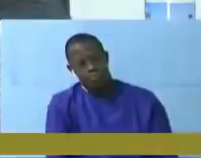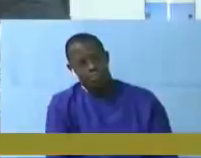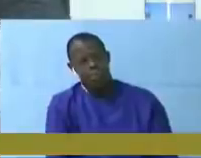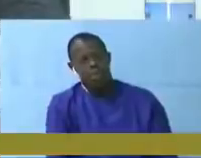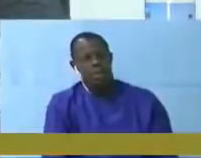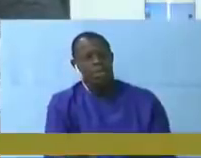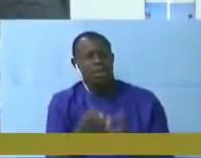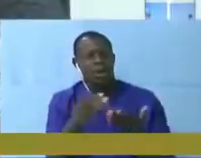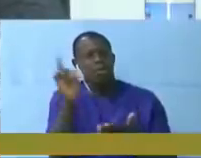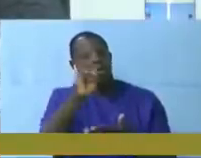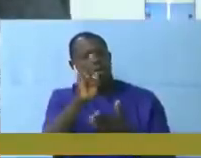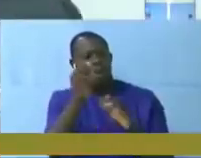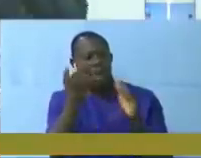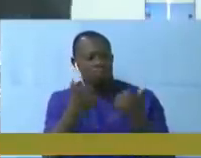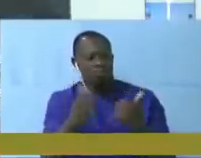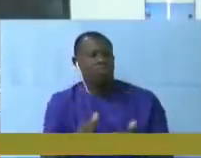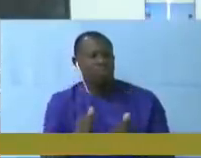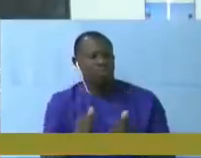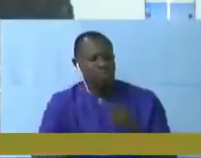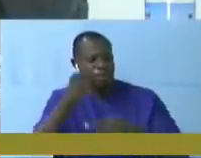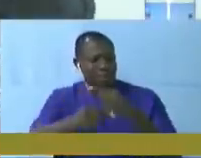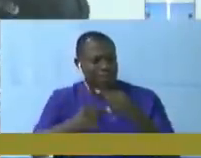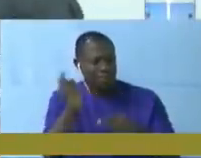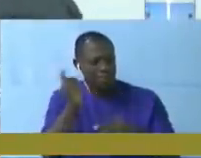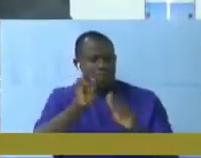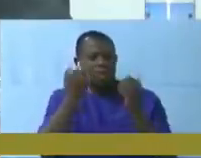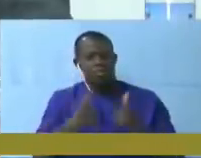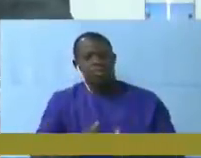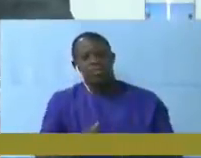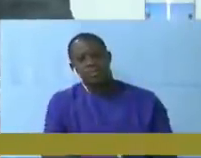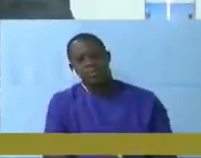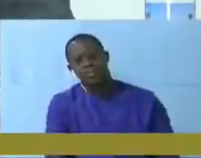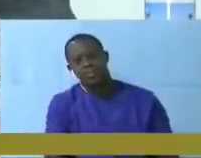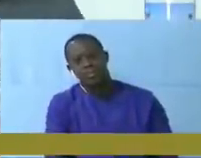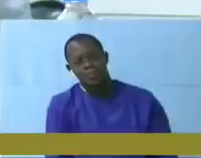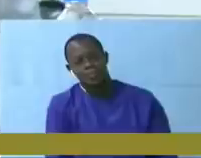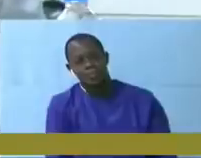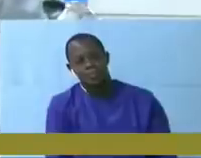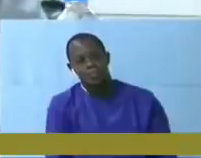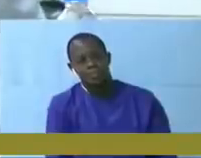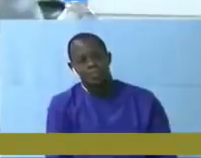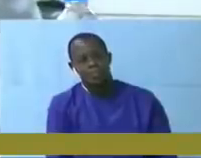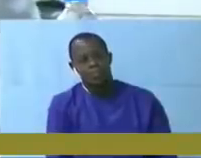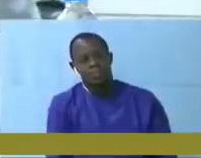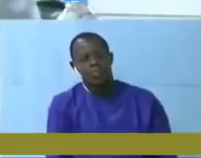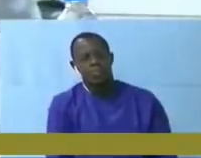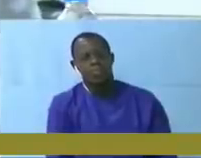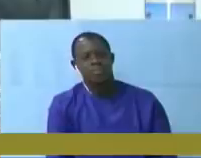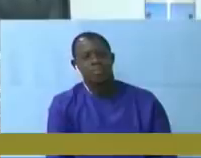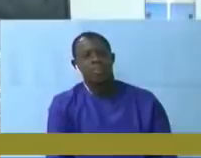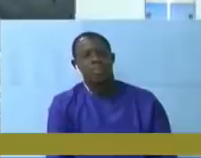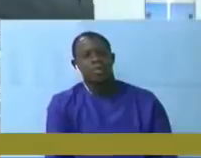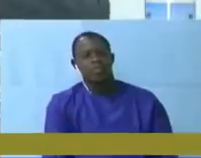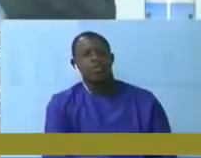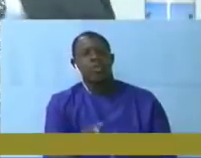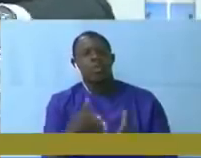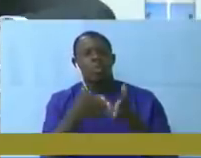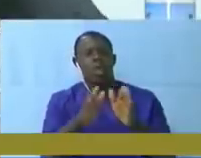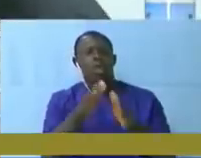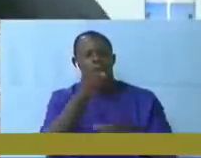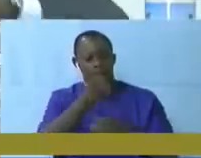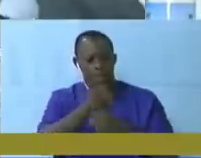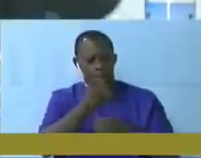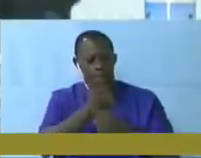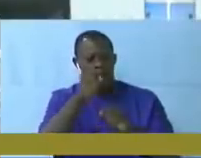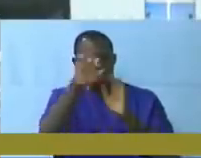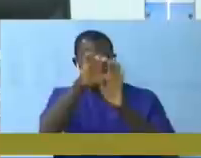And then what happened next? Gannaaw lool nak lu xewati in the process of constitution making. Ci